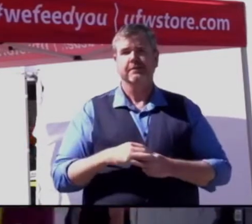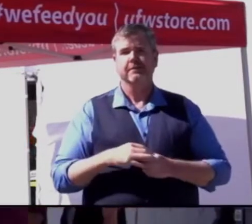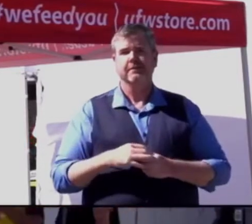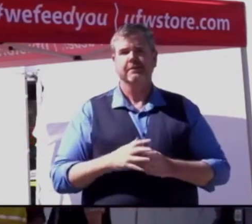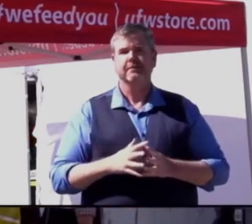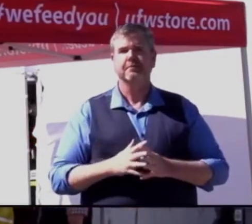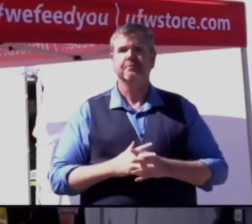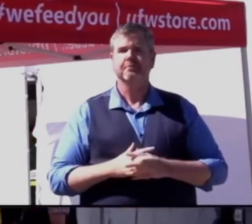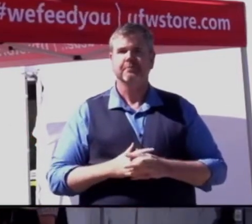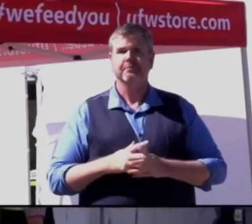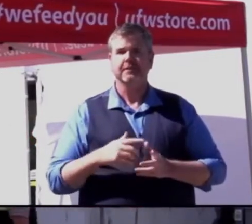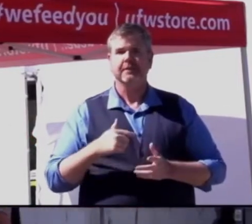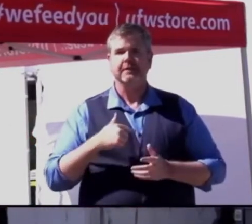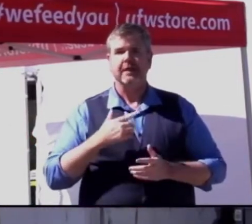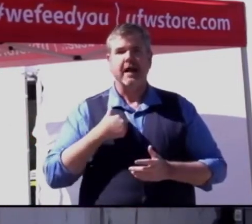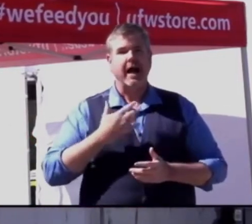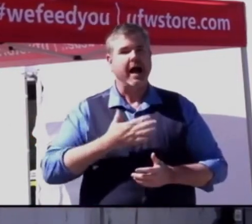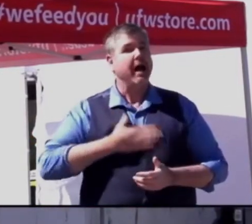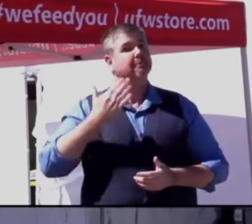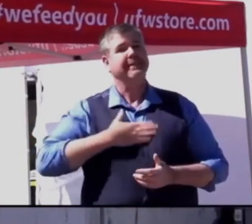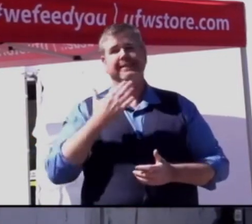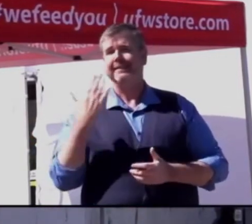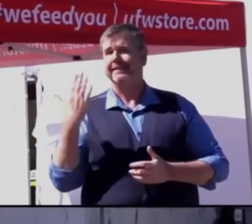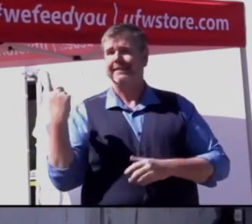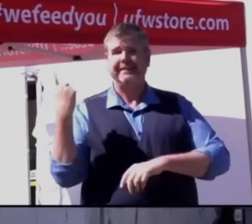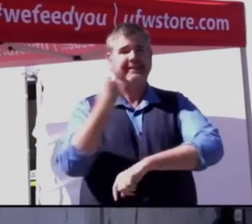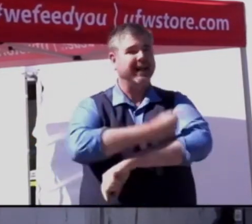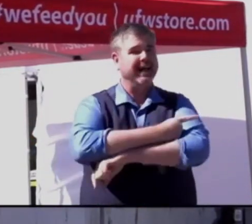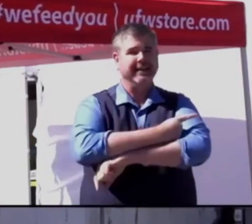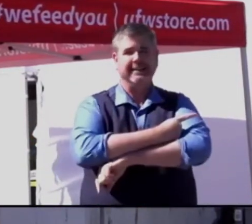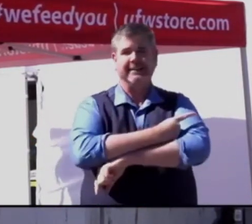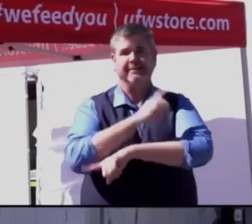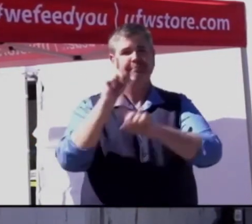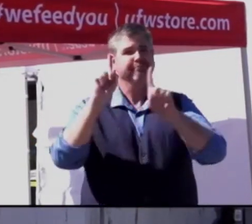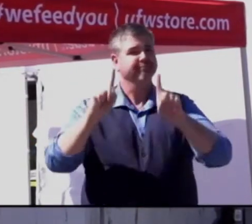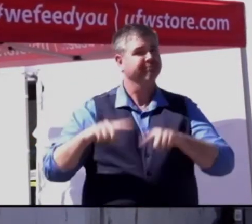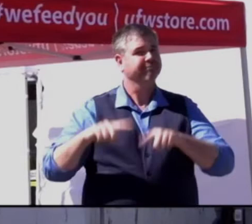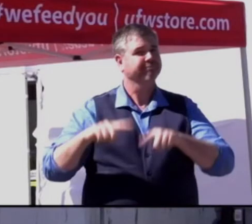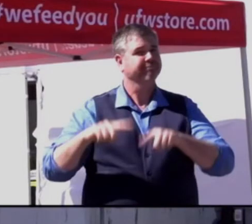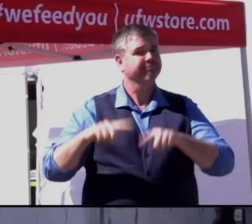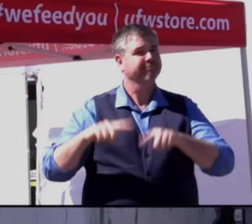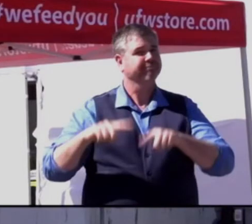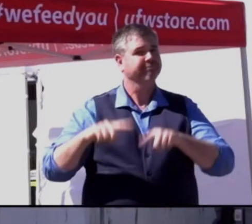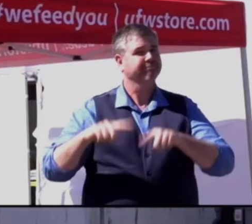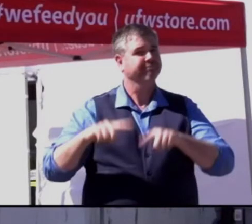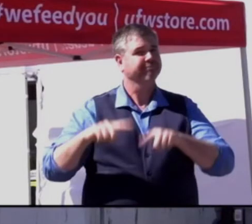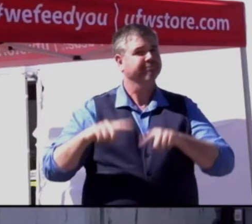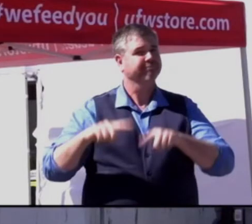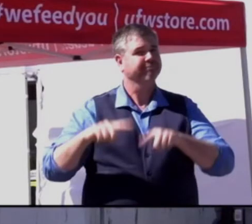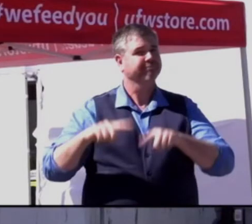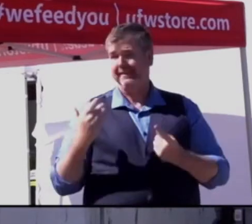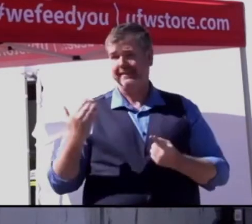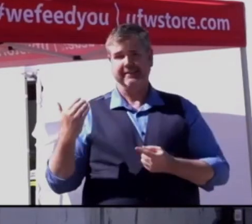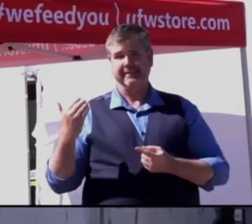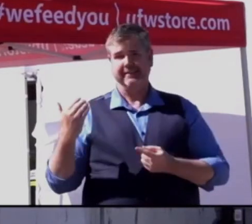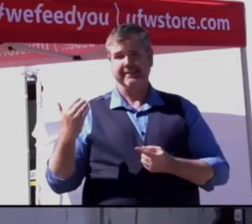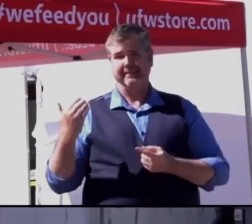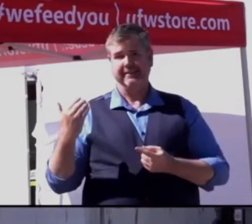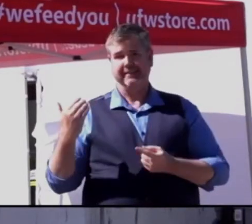the happiest day I have had since last March. Today